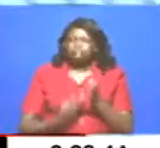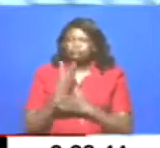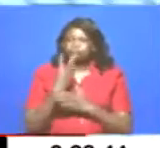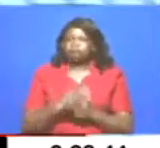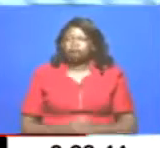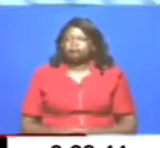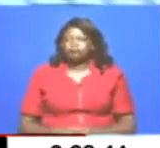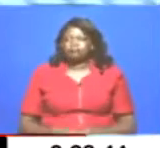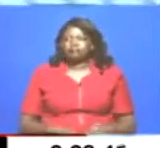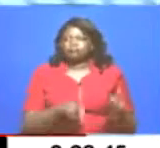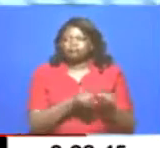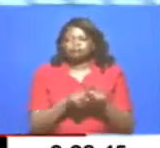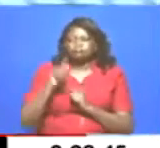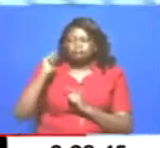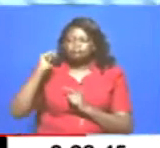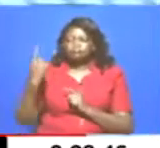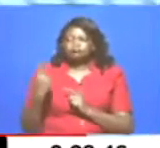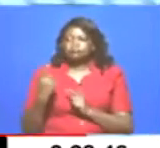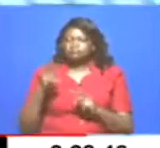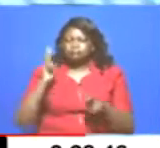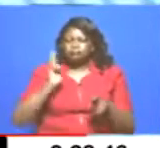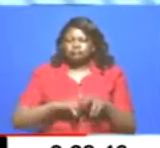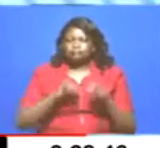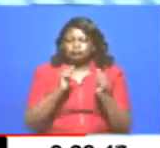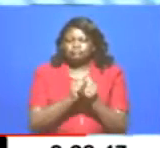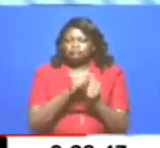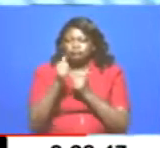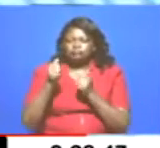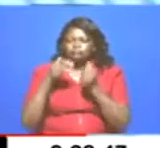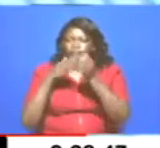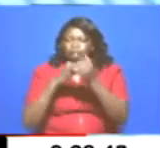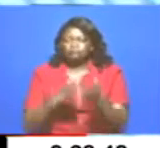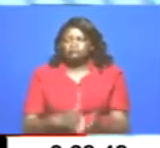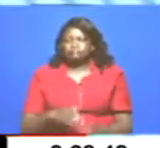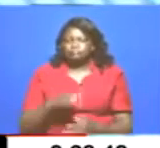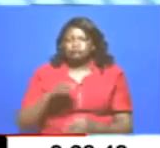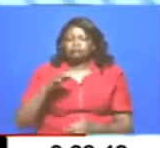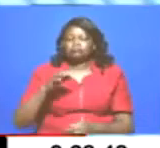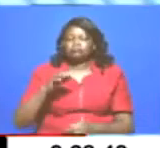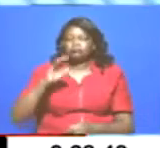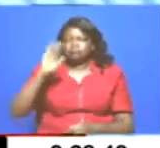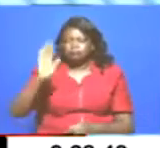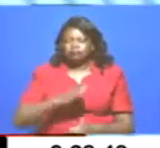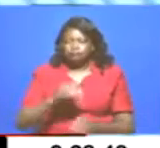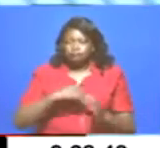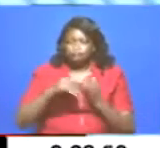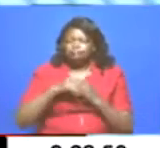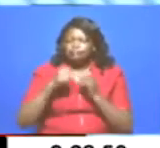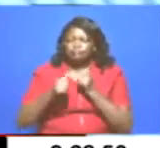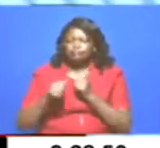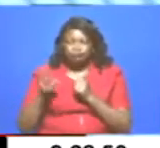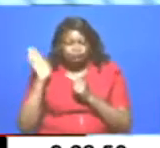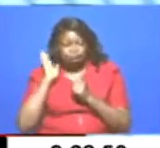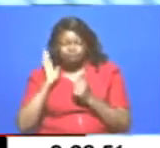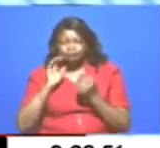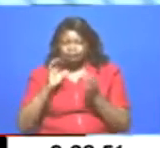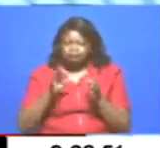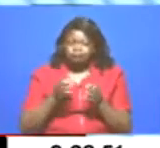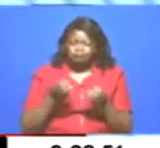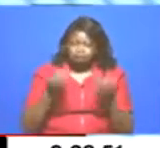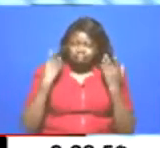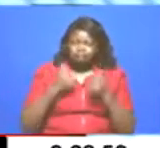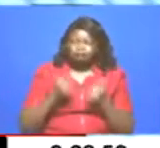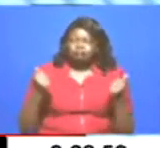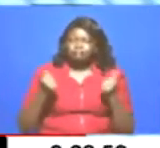Kwanza, tutaketi na viongozi wenu hao wa bunge na wengine wote, tuwasikize, tuwaelewe,